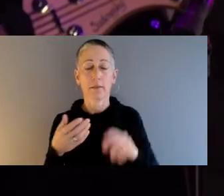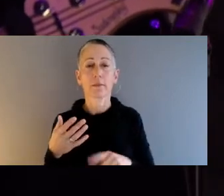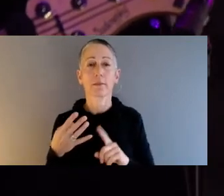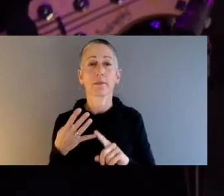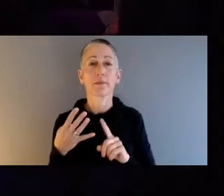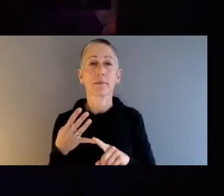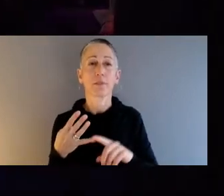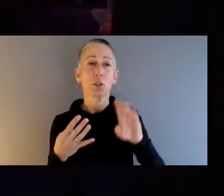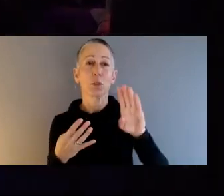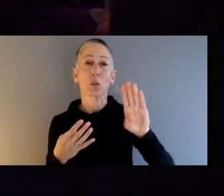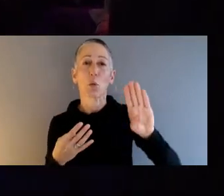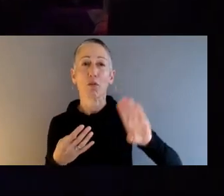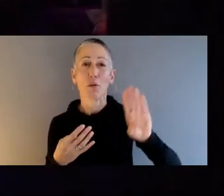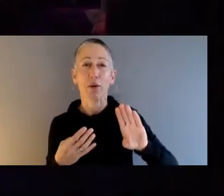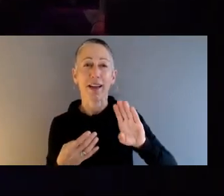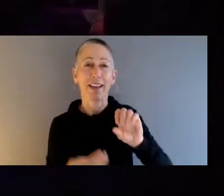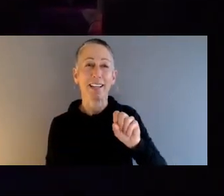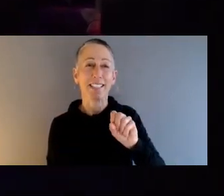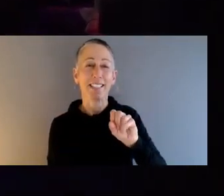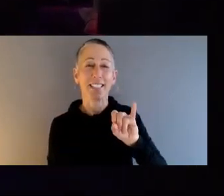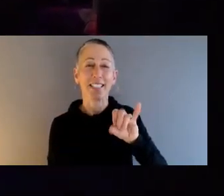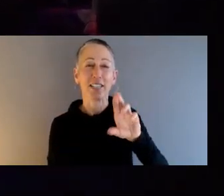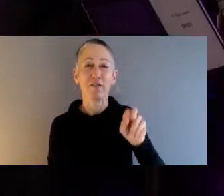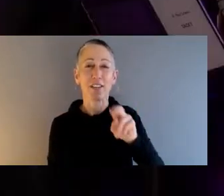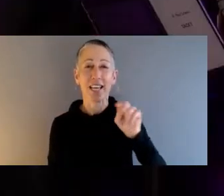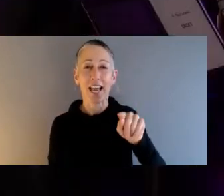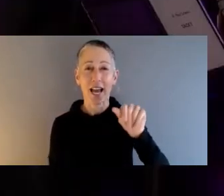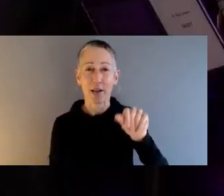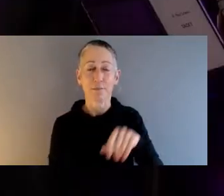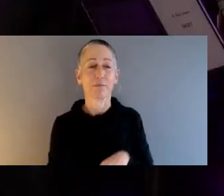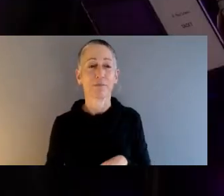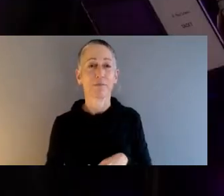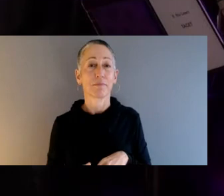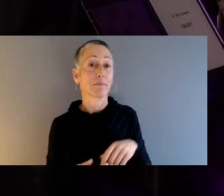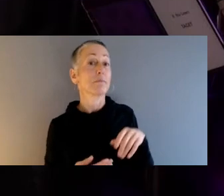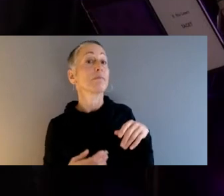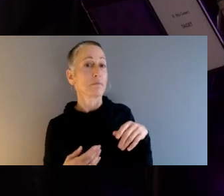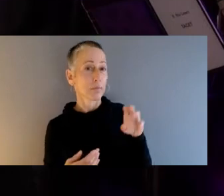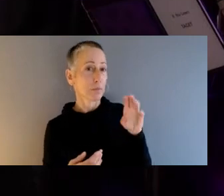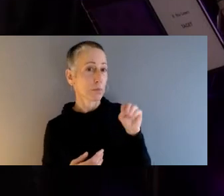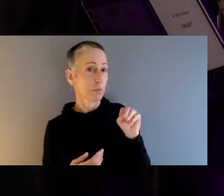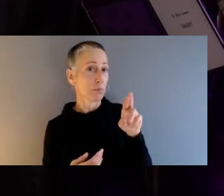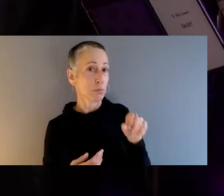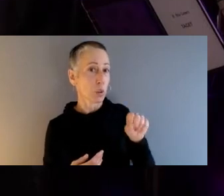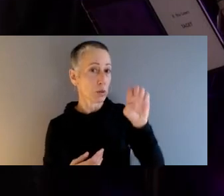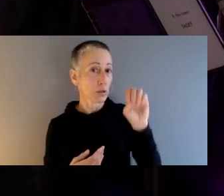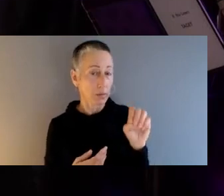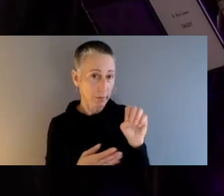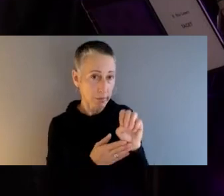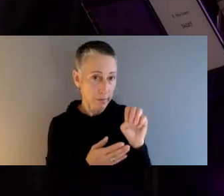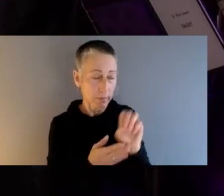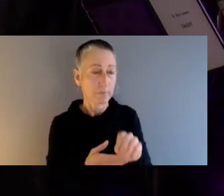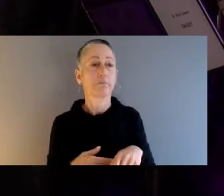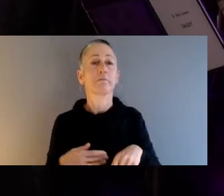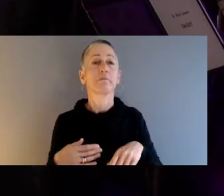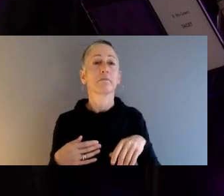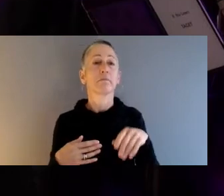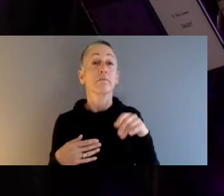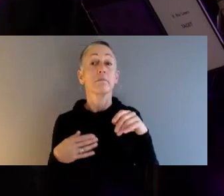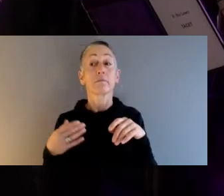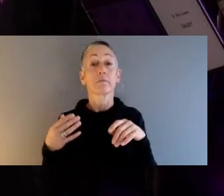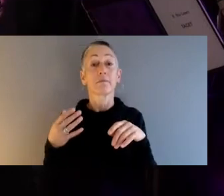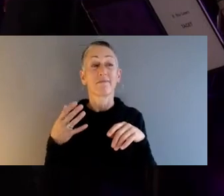Macy tonight. Muse, Musicians United for Social Equity. She is the Music from